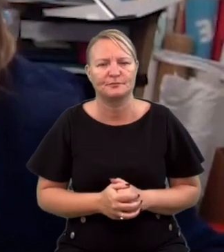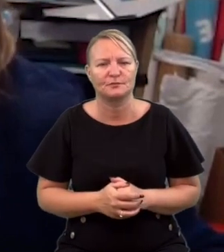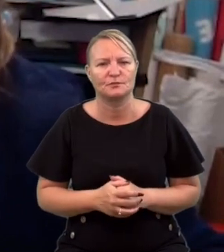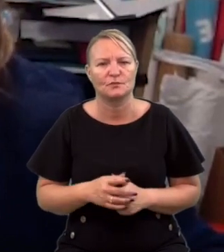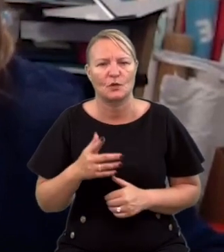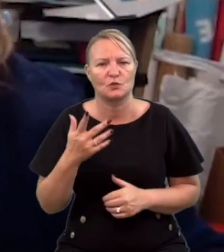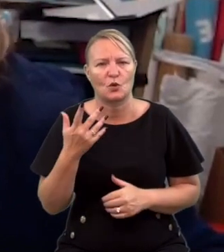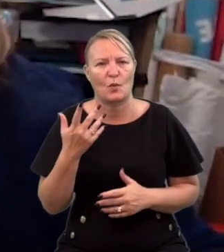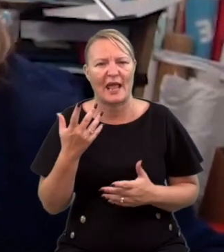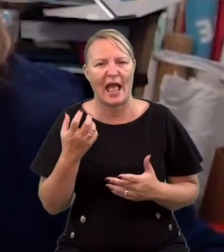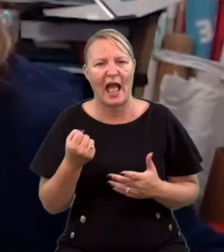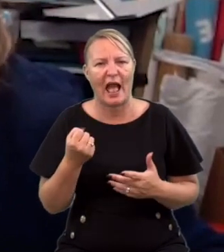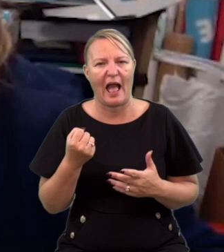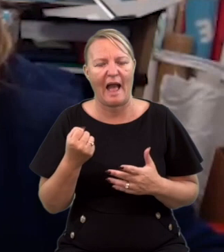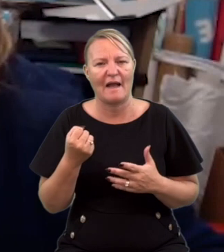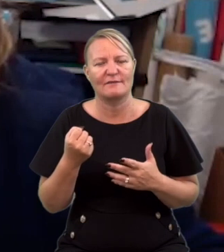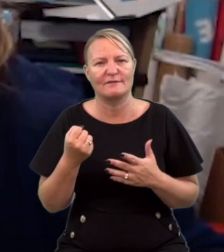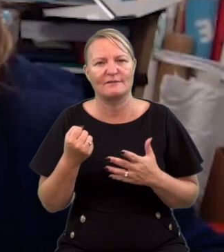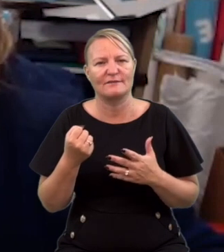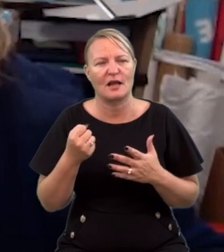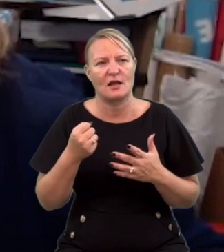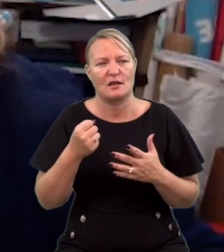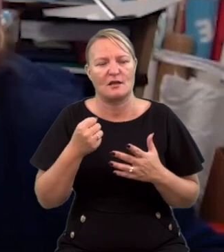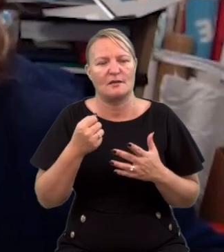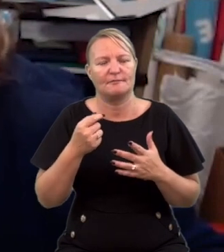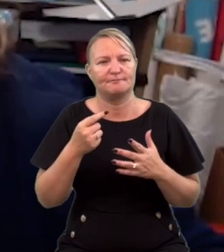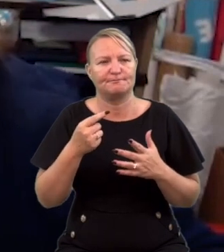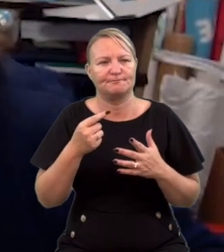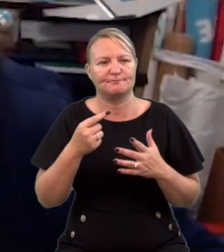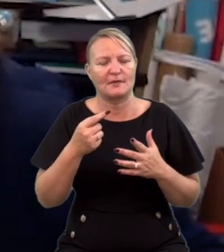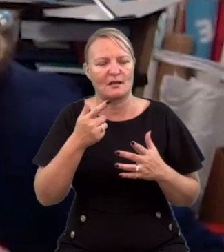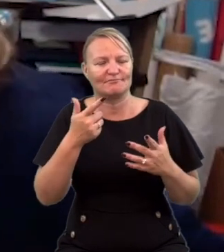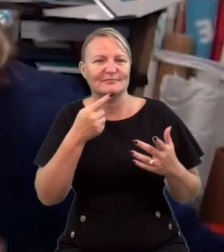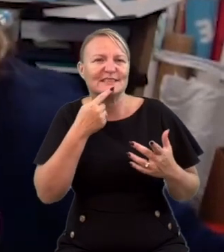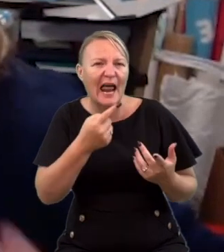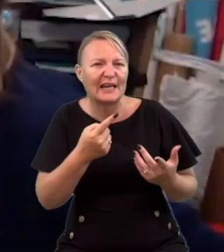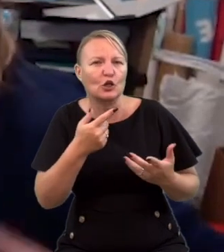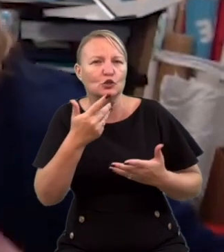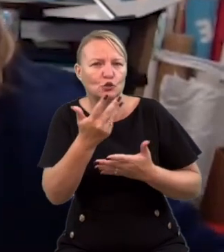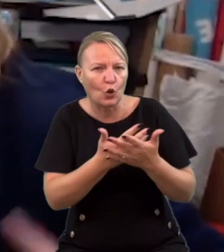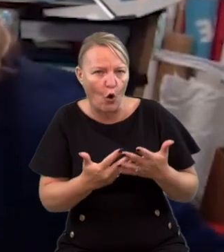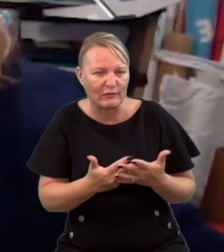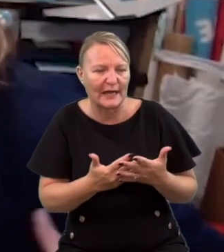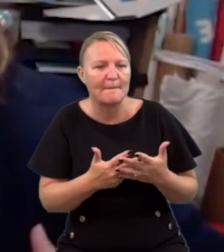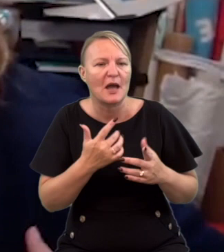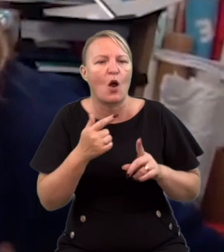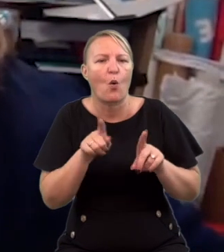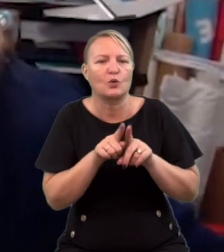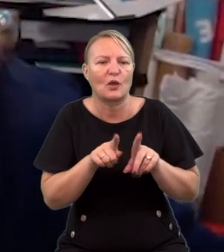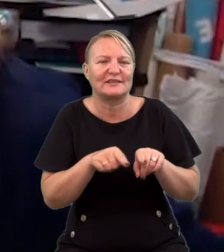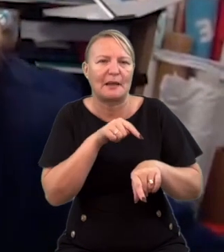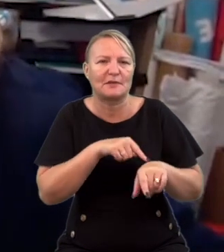of an ensemble of performers who tell the story and kind of help the storytelling to move